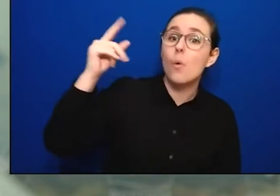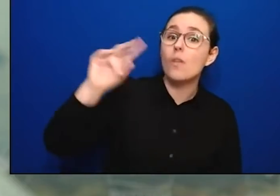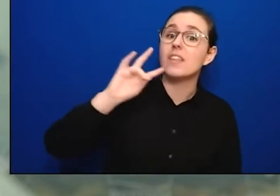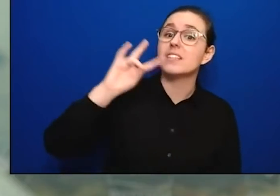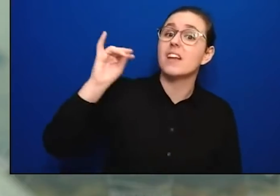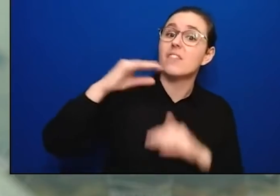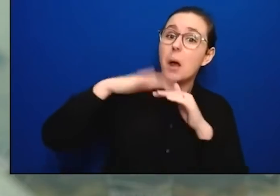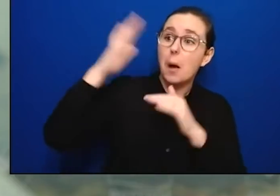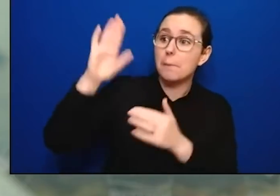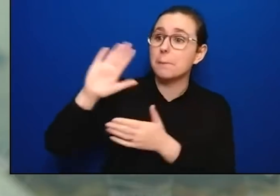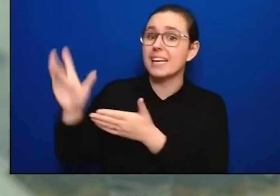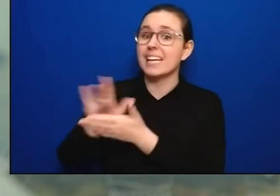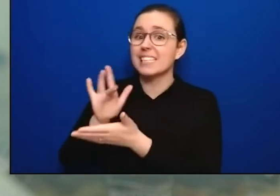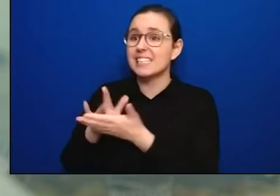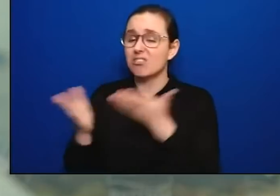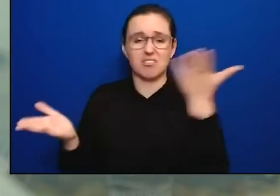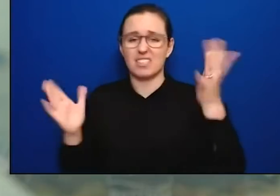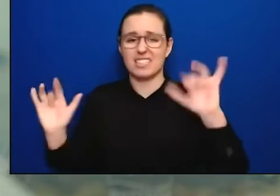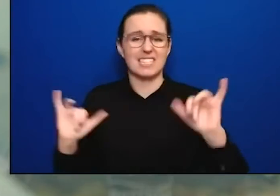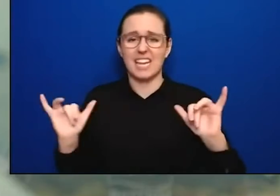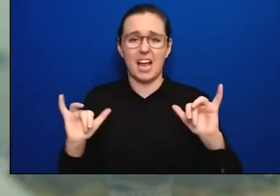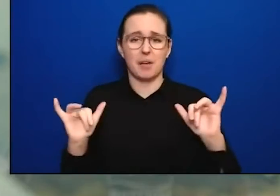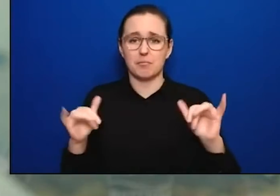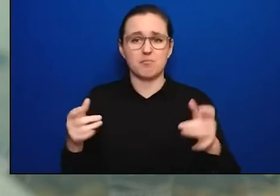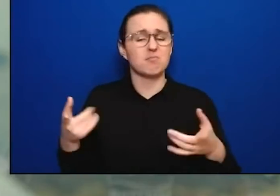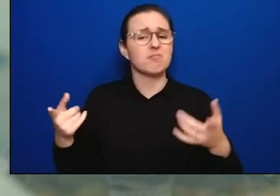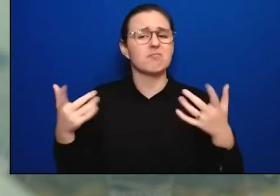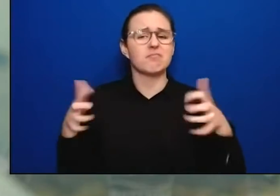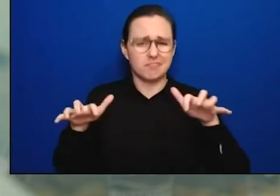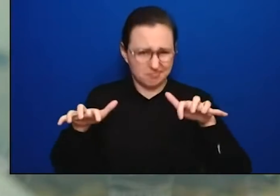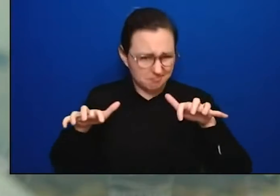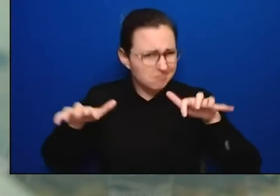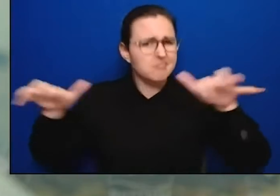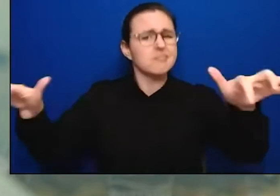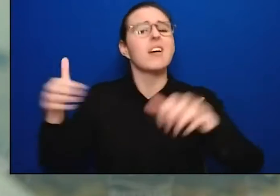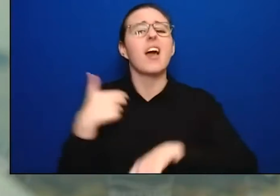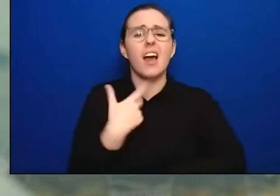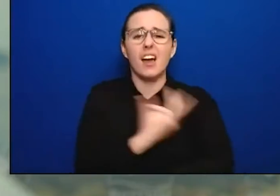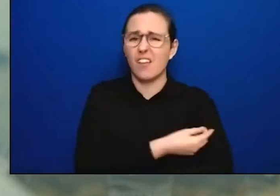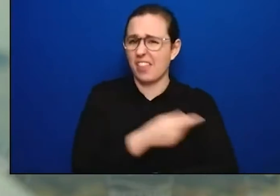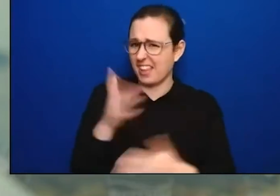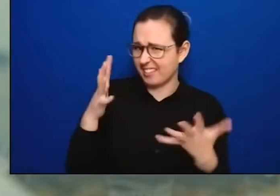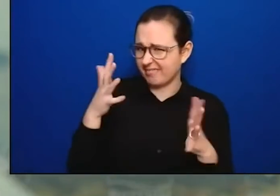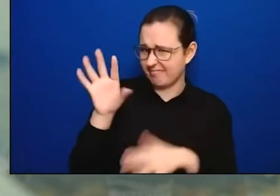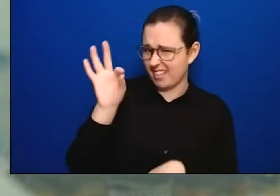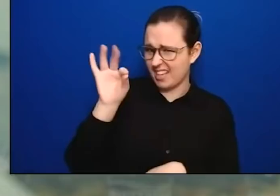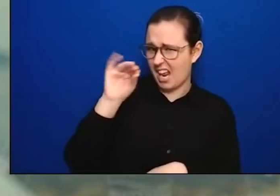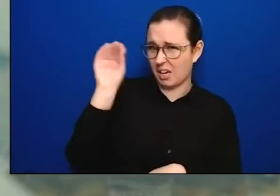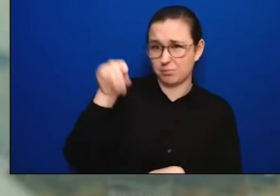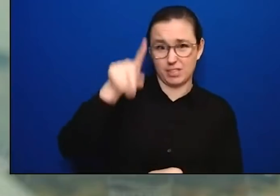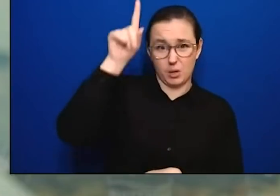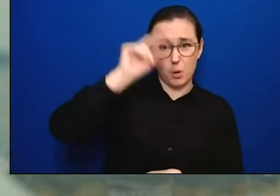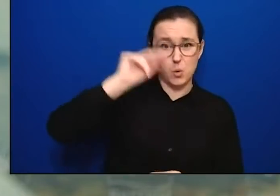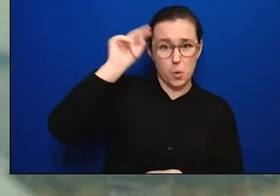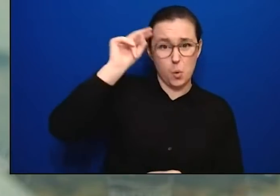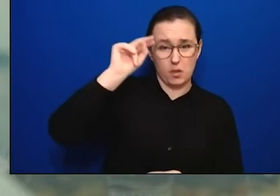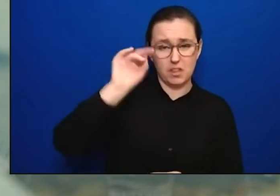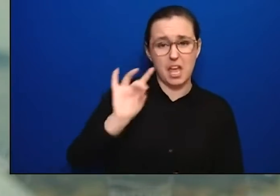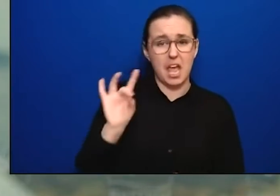level of immunization over 70 in the Northern Health Authority and the Interior Health Authority, in all of our health authorities across BC. I think it's close